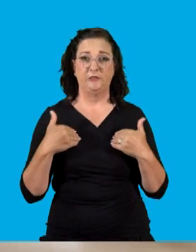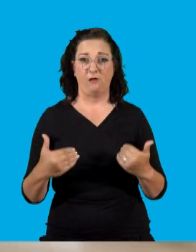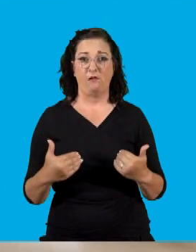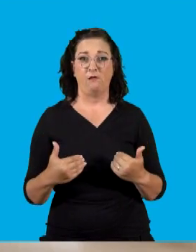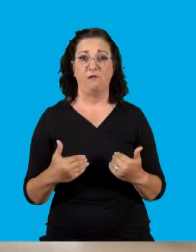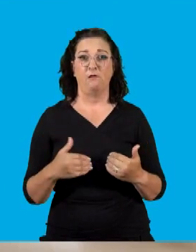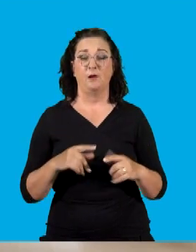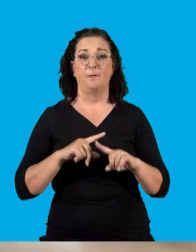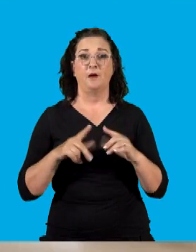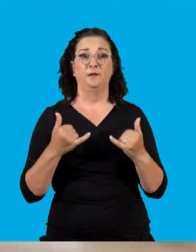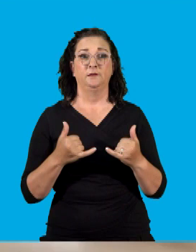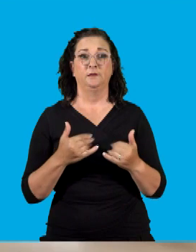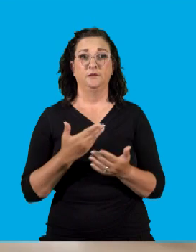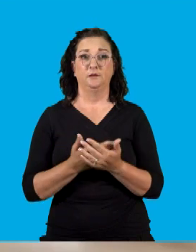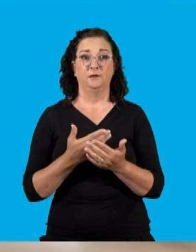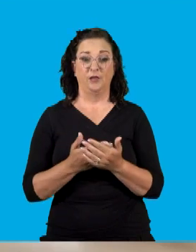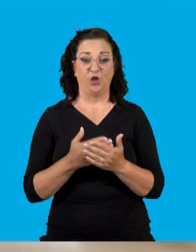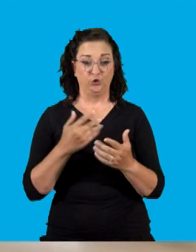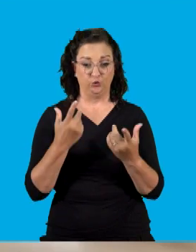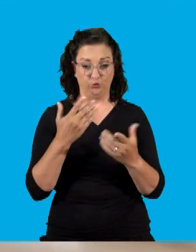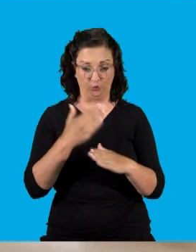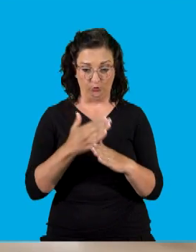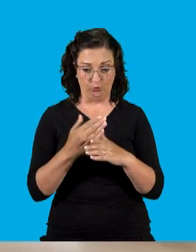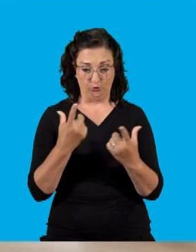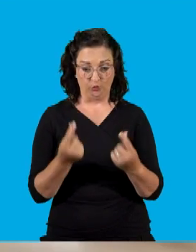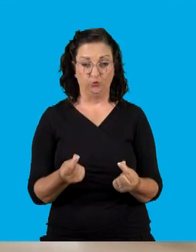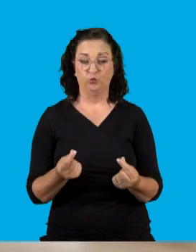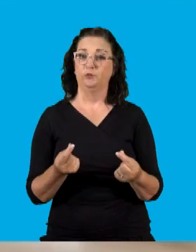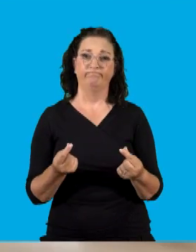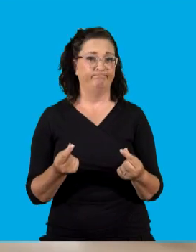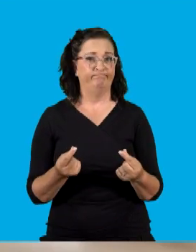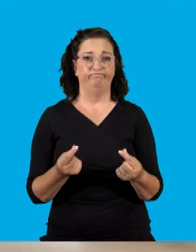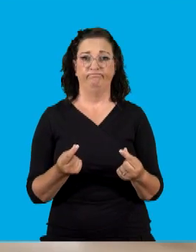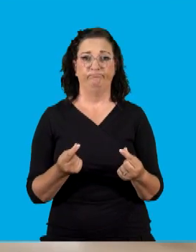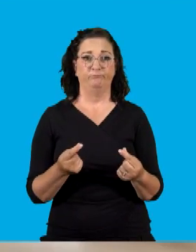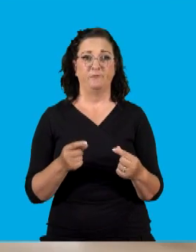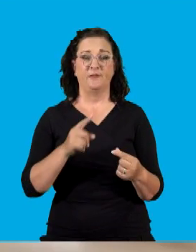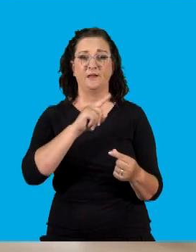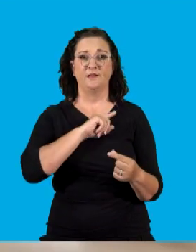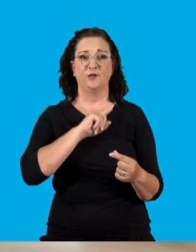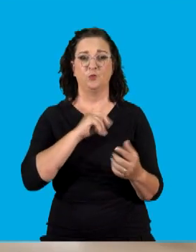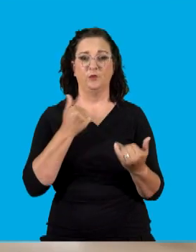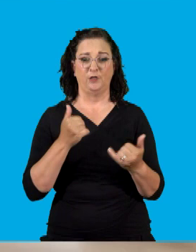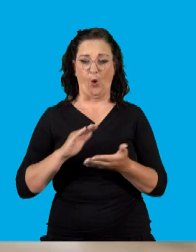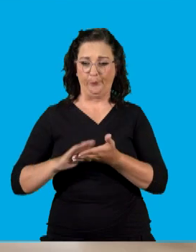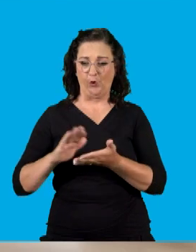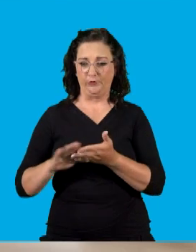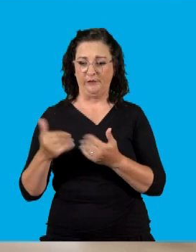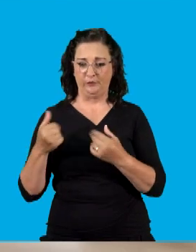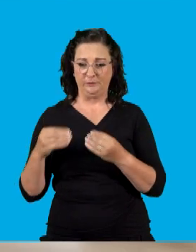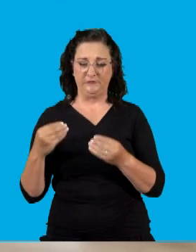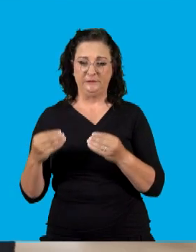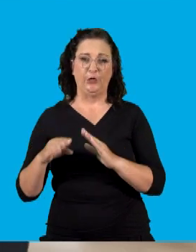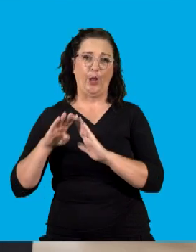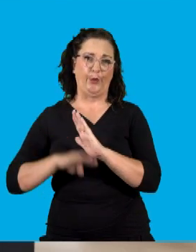stress might hinder the employee from performing their duties fully in the workplace, thus lowering what? The